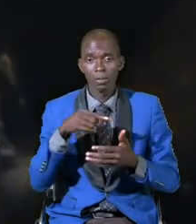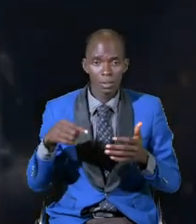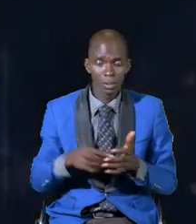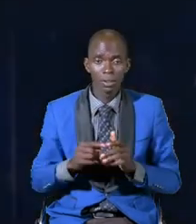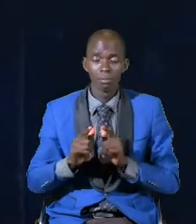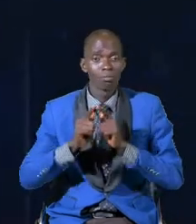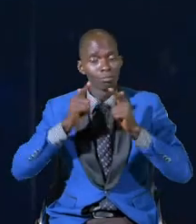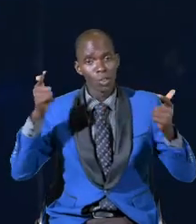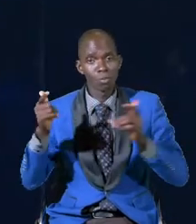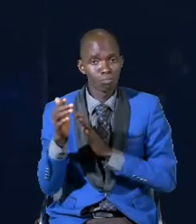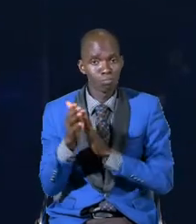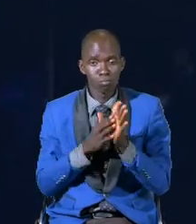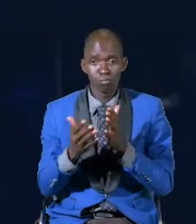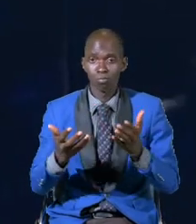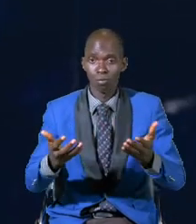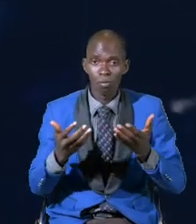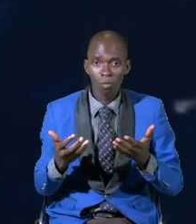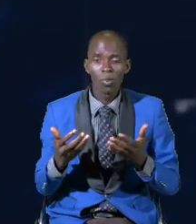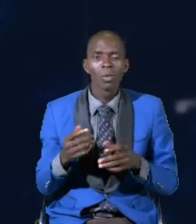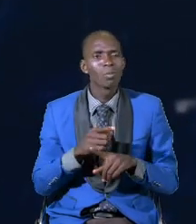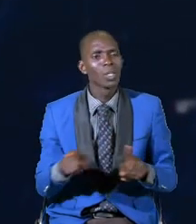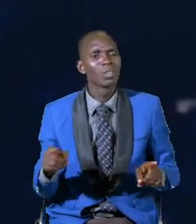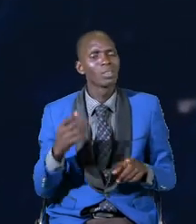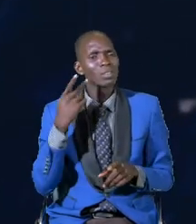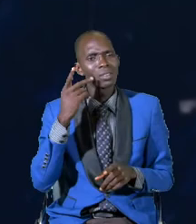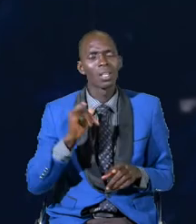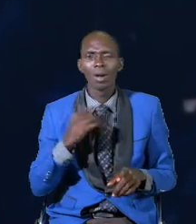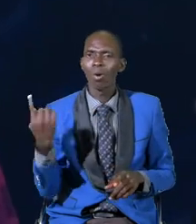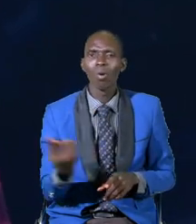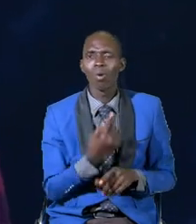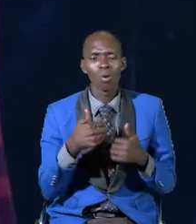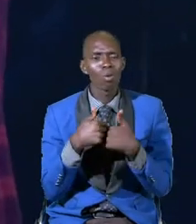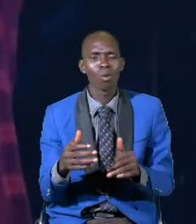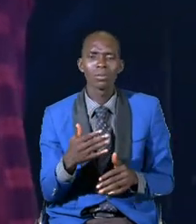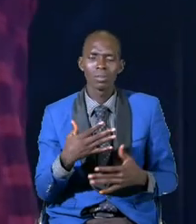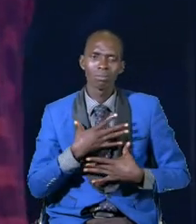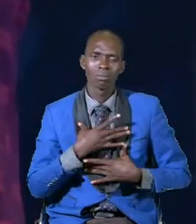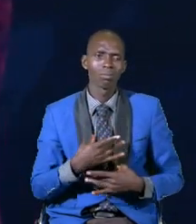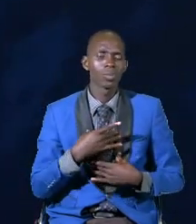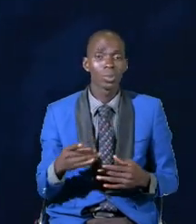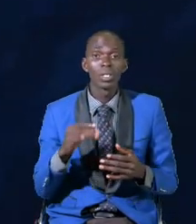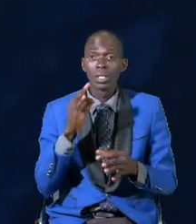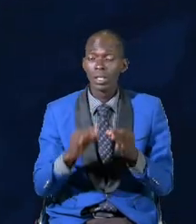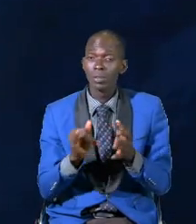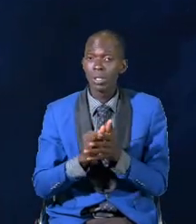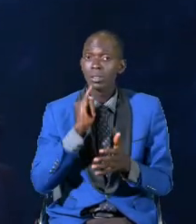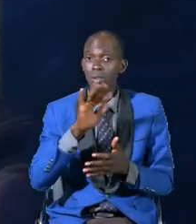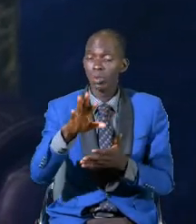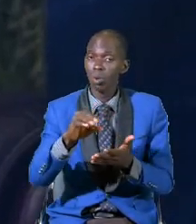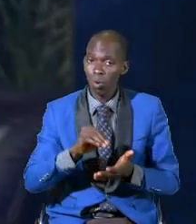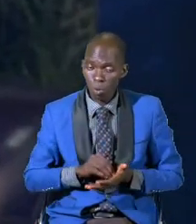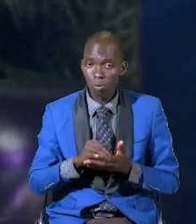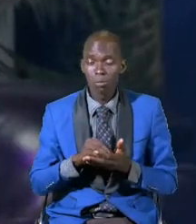the moment I start, I just lose interest. And therefore, that's your peculiarity. In the peculiar predicament, thank